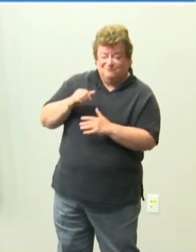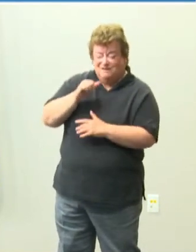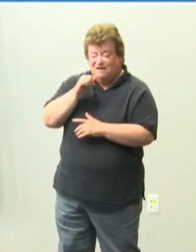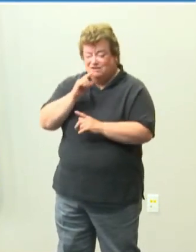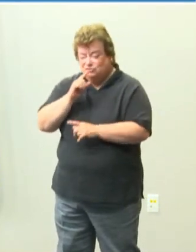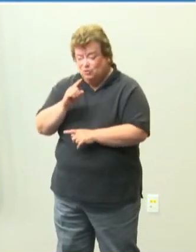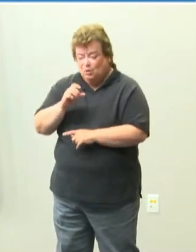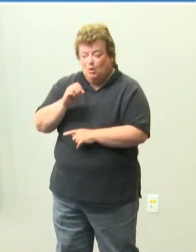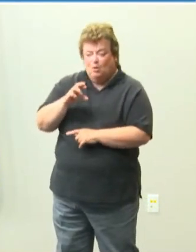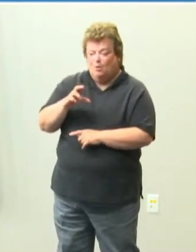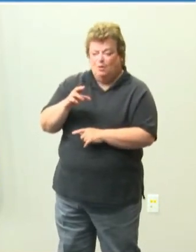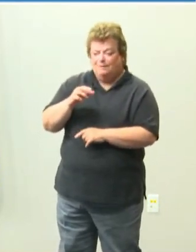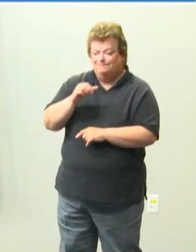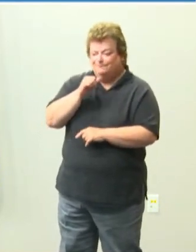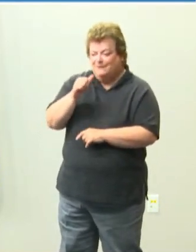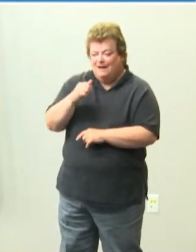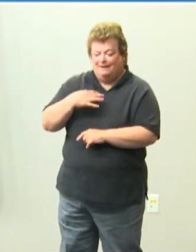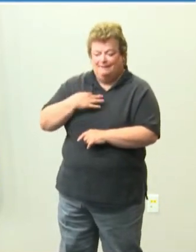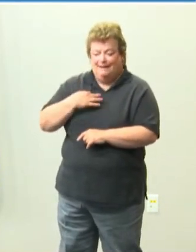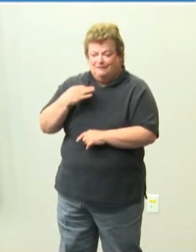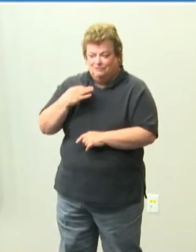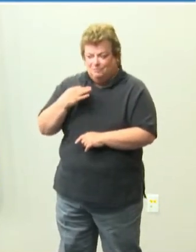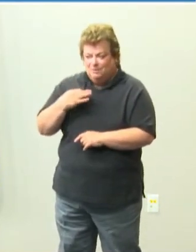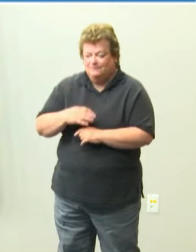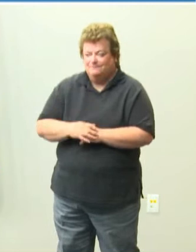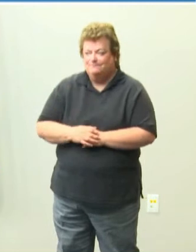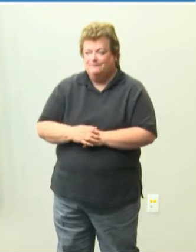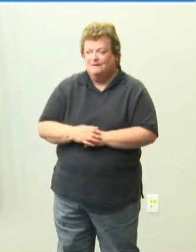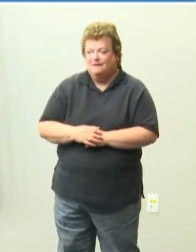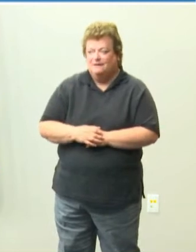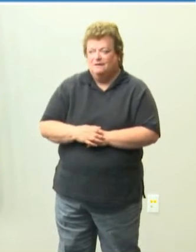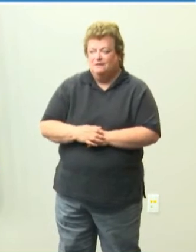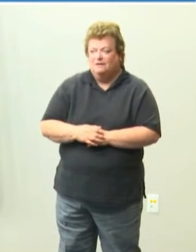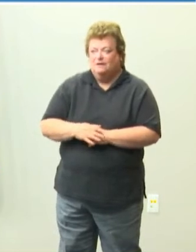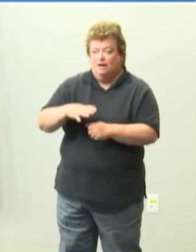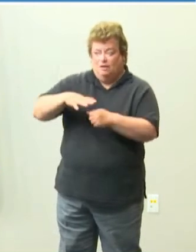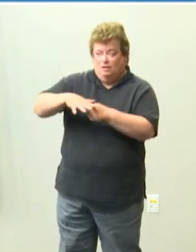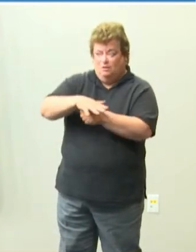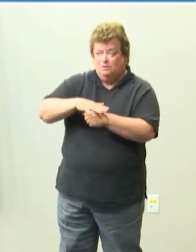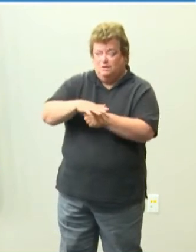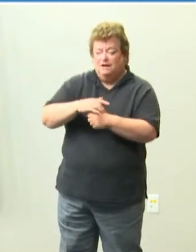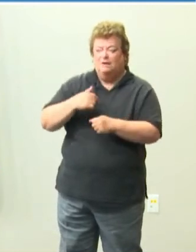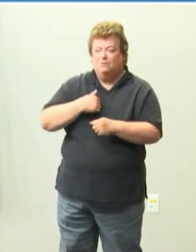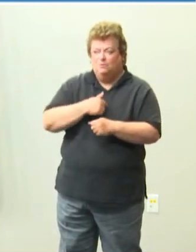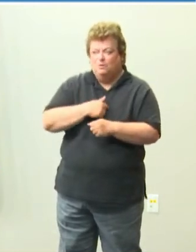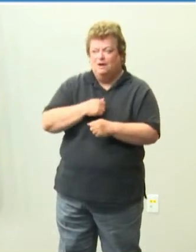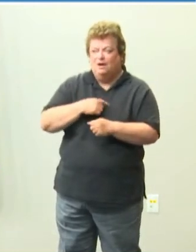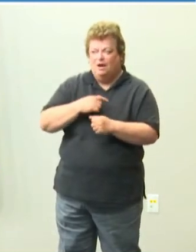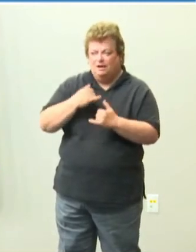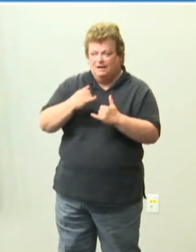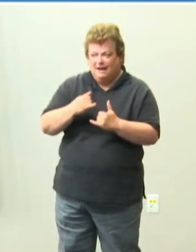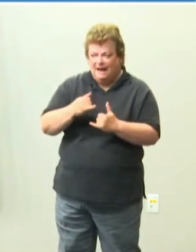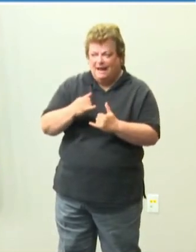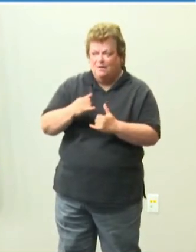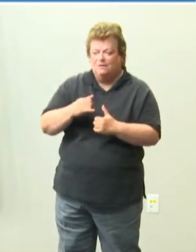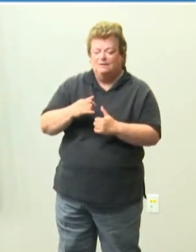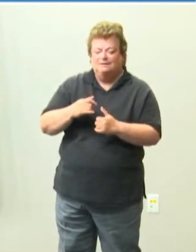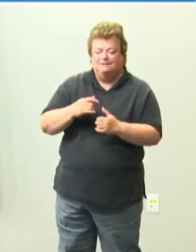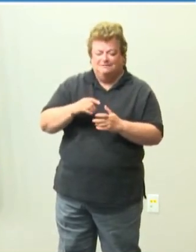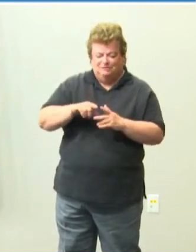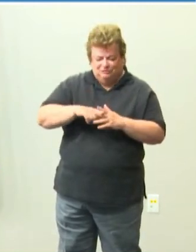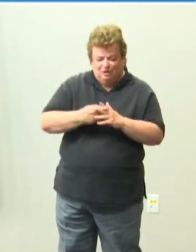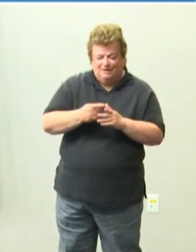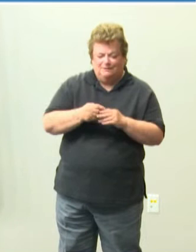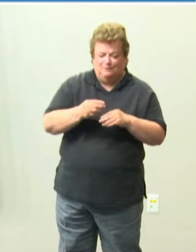a foothold and impacting our entire community. Locally, we are on the upward spiral of a surge of the